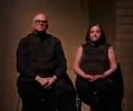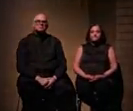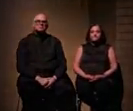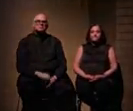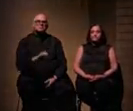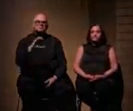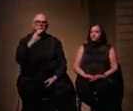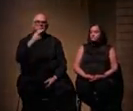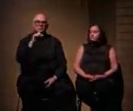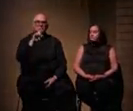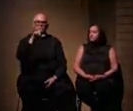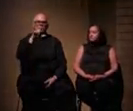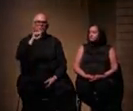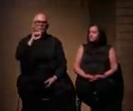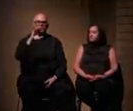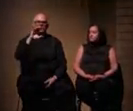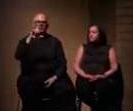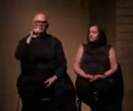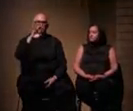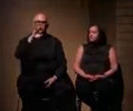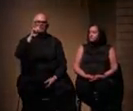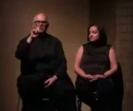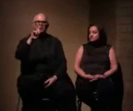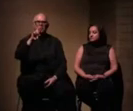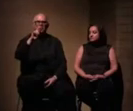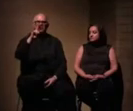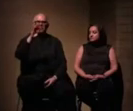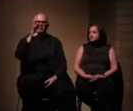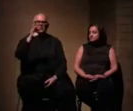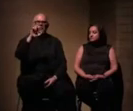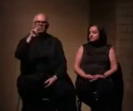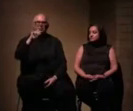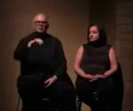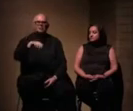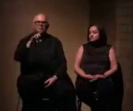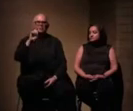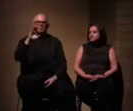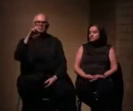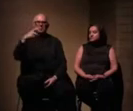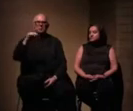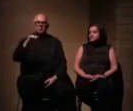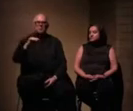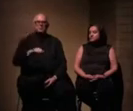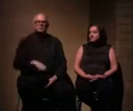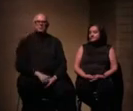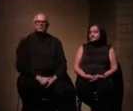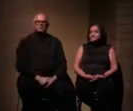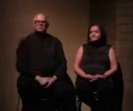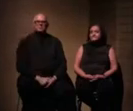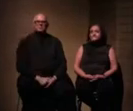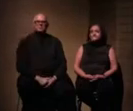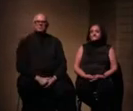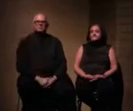Charles R. McLeod, Rubicon, DCPA Theater Company.